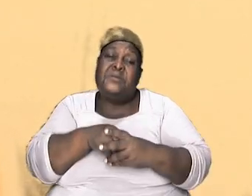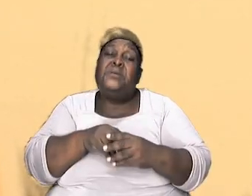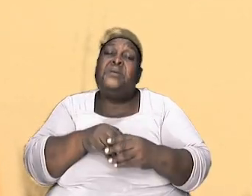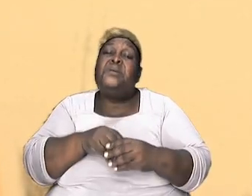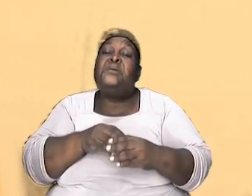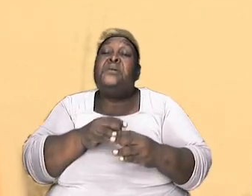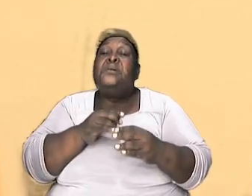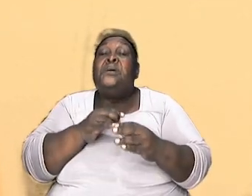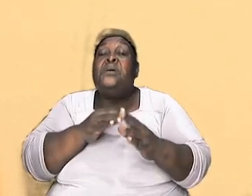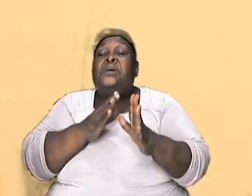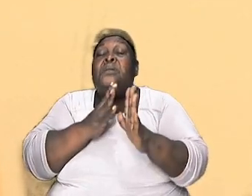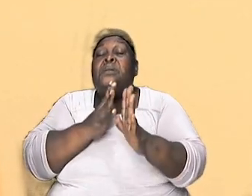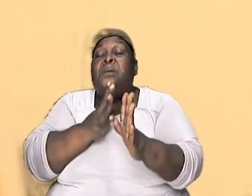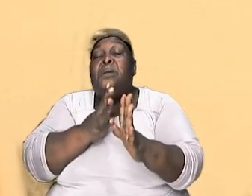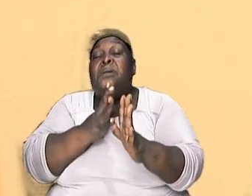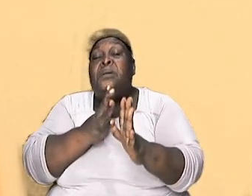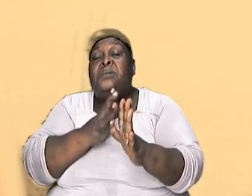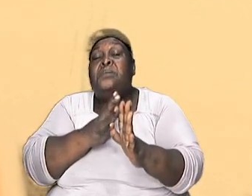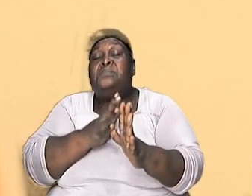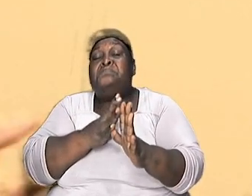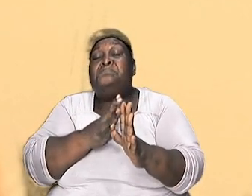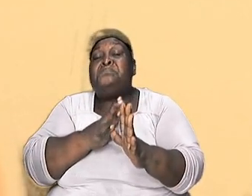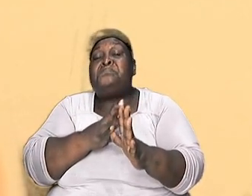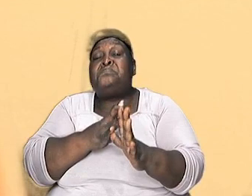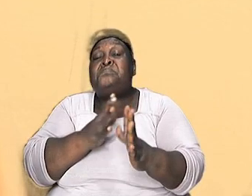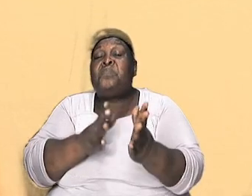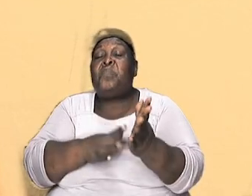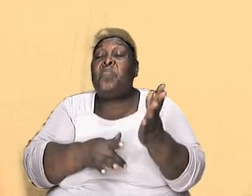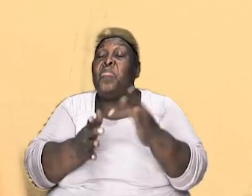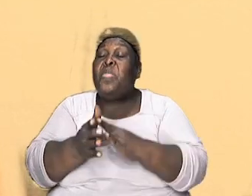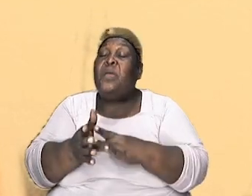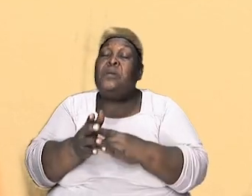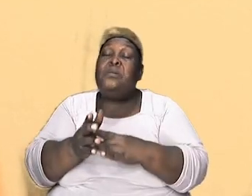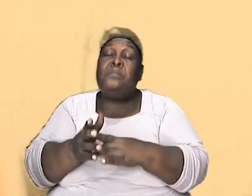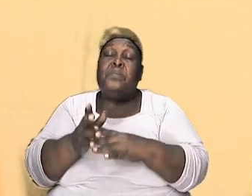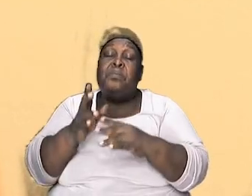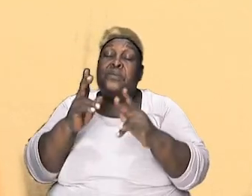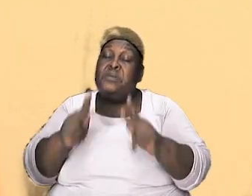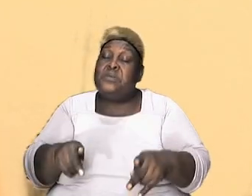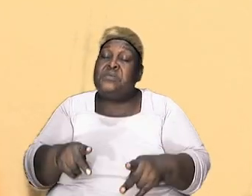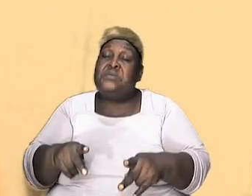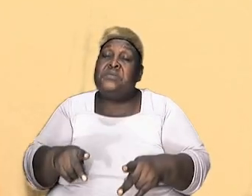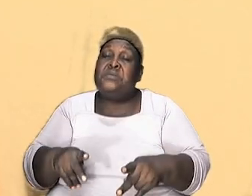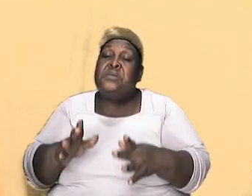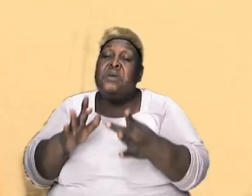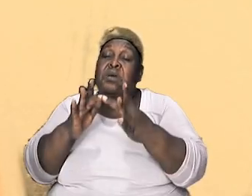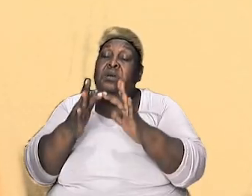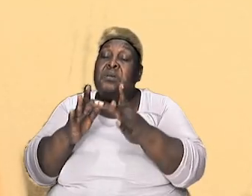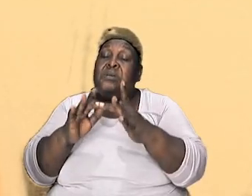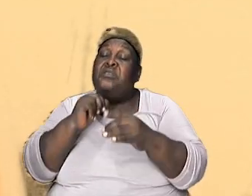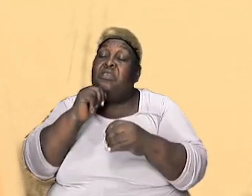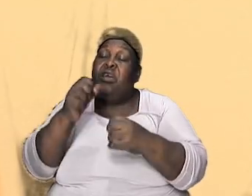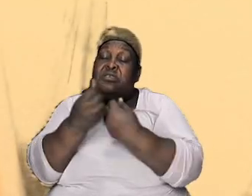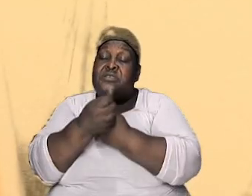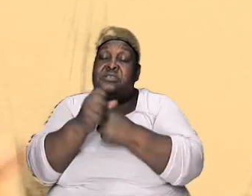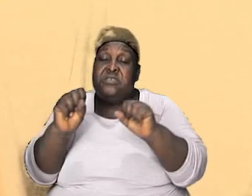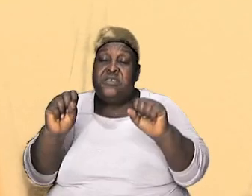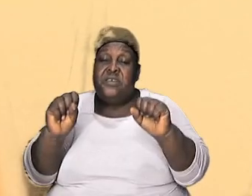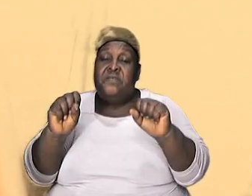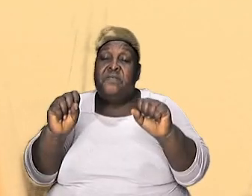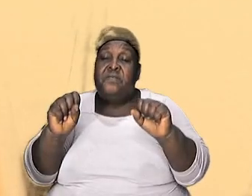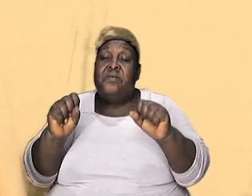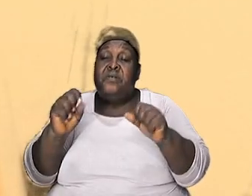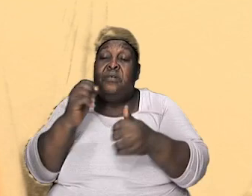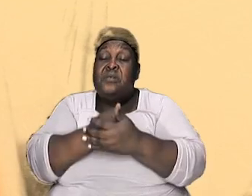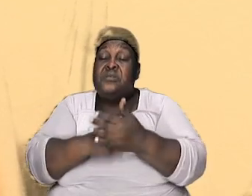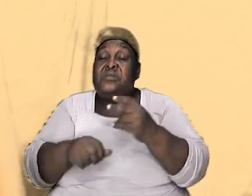both persons who are on the line who are not saved. Jesus is waiting on the well for you. But there are some